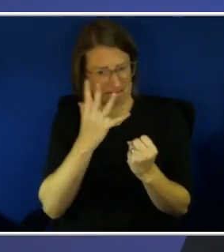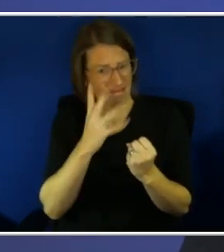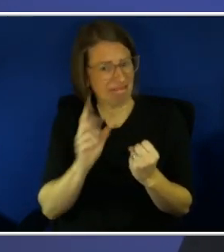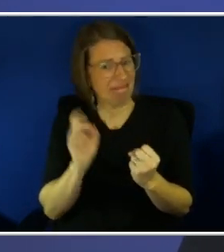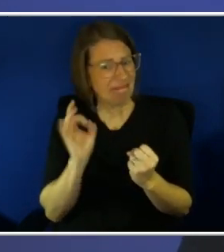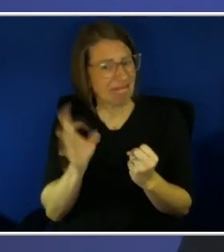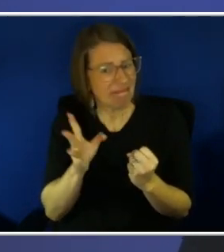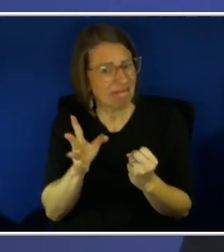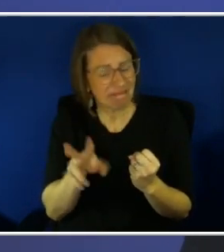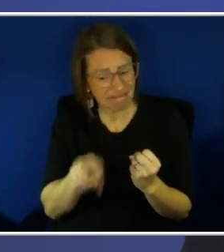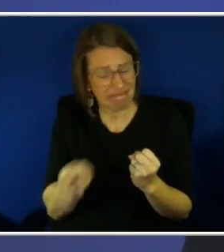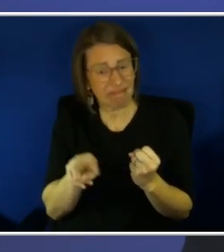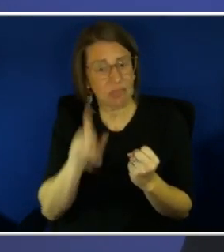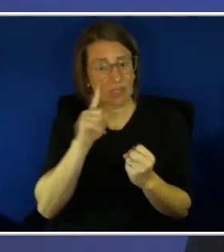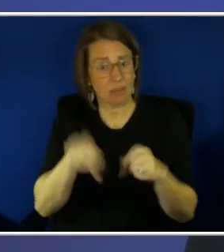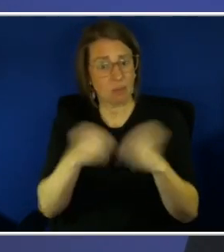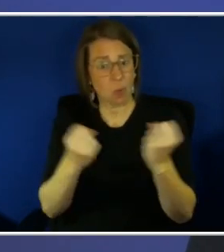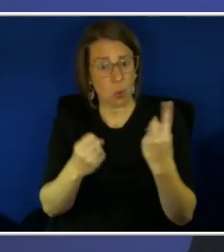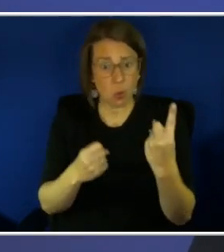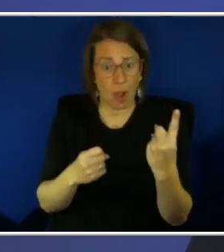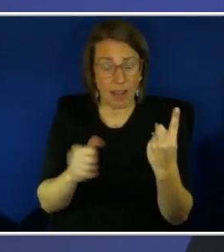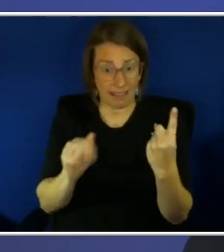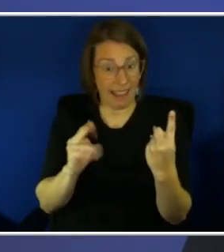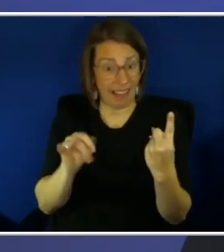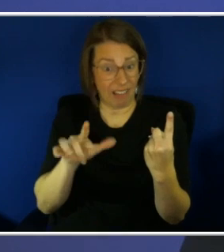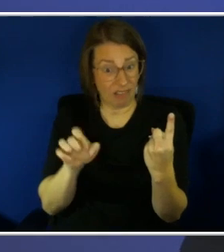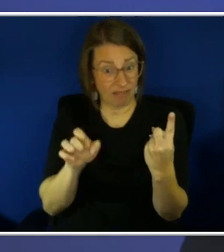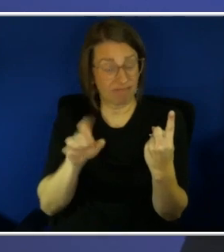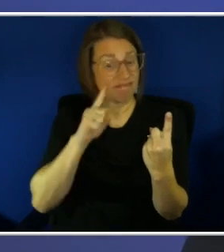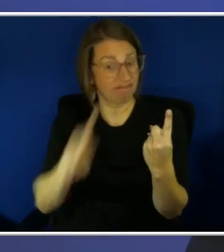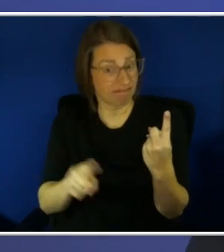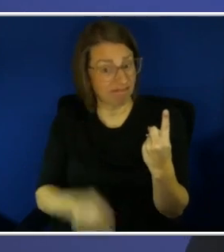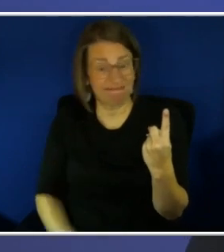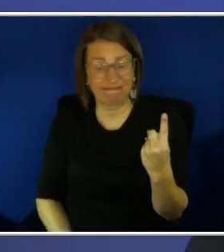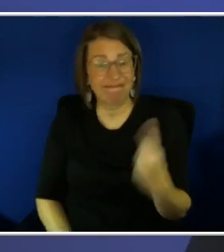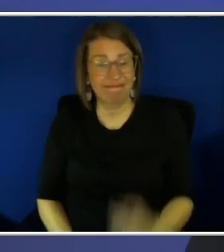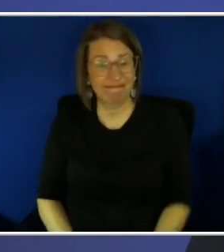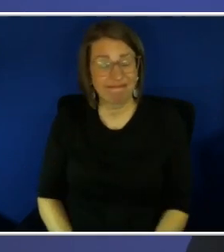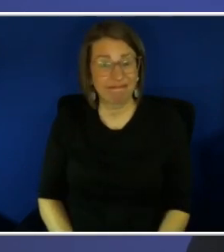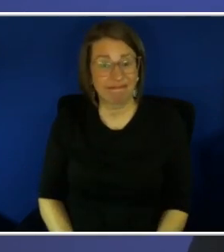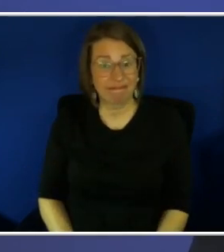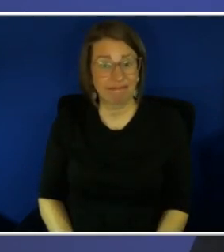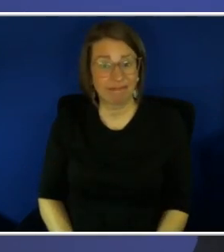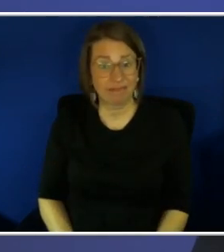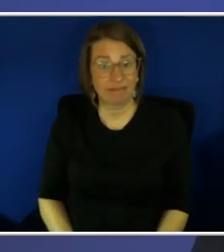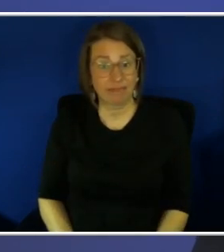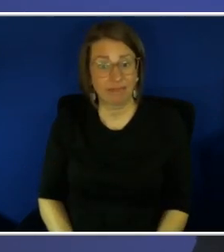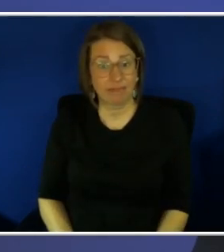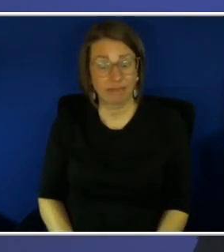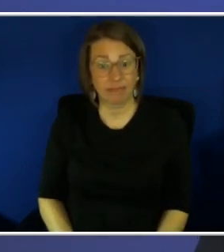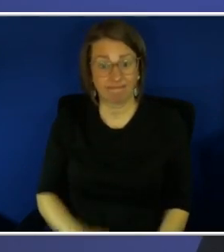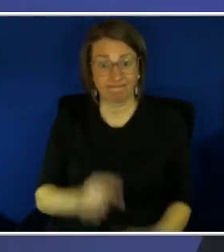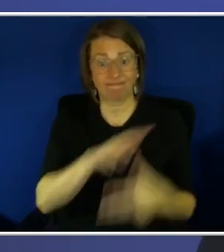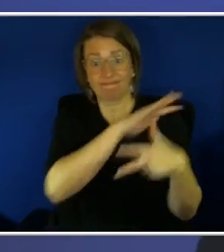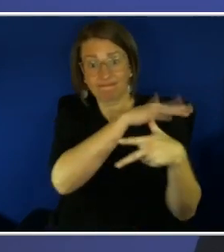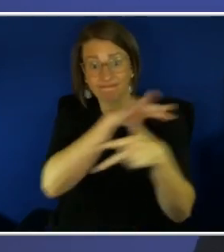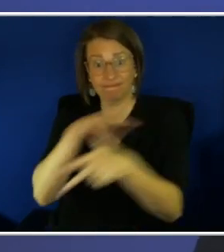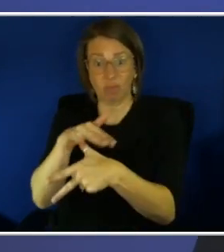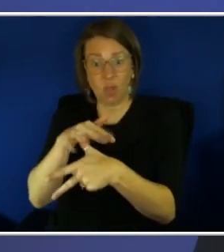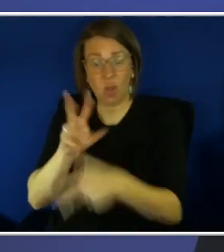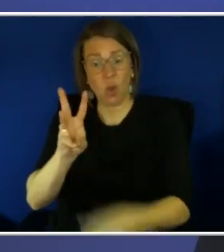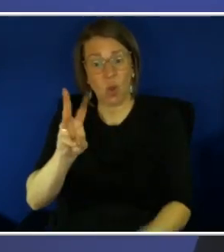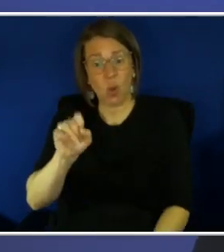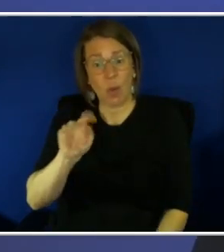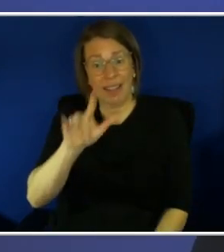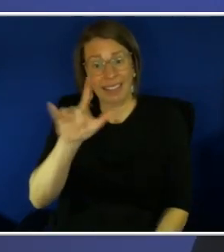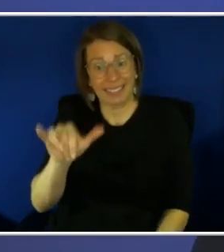they just thought he broke the one ankle. They medevaced him to Wichita to Wesley Hospital, and so